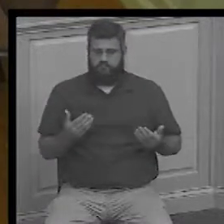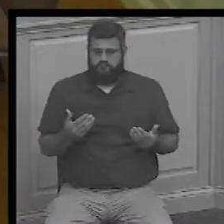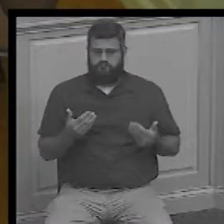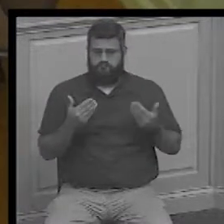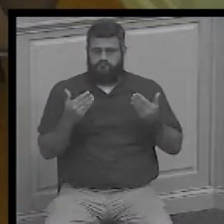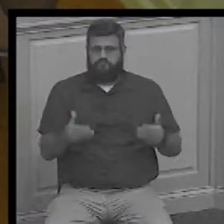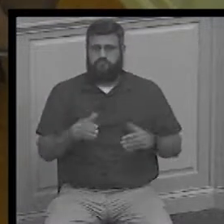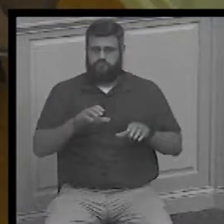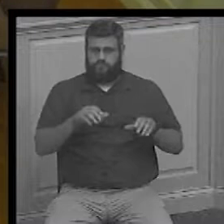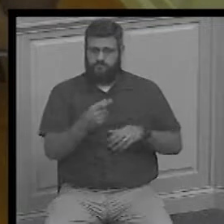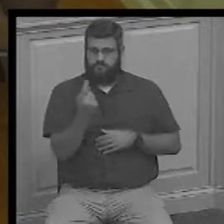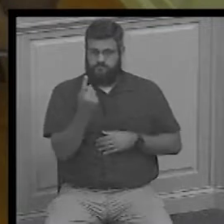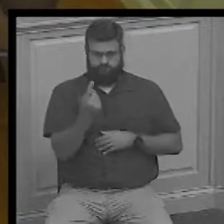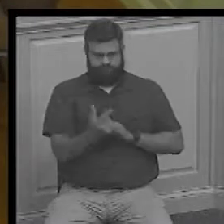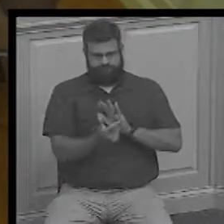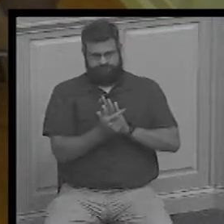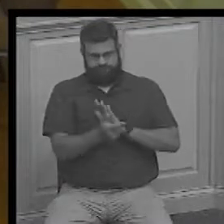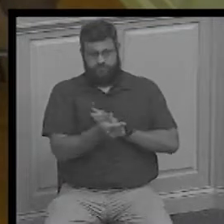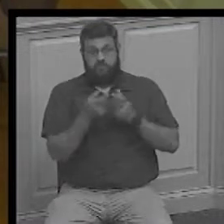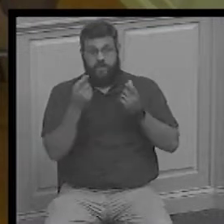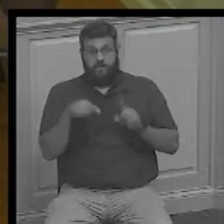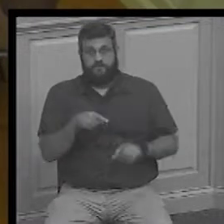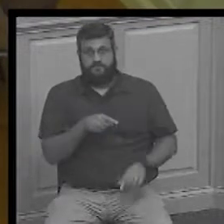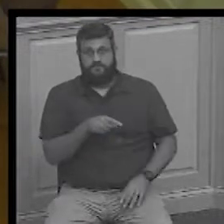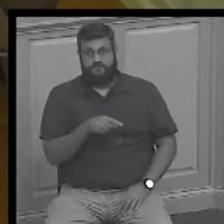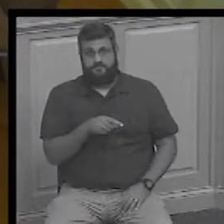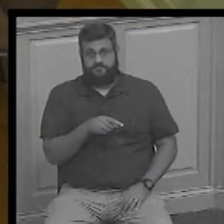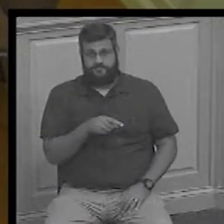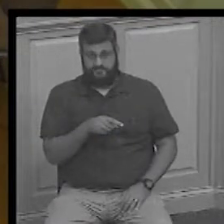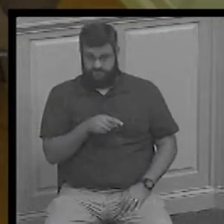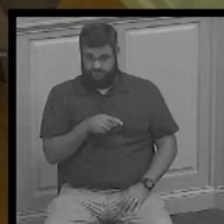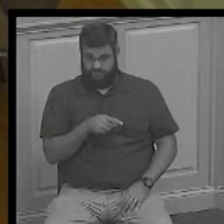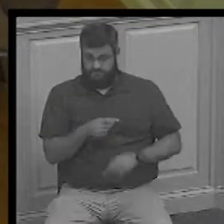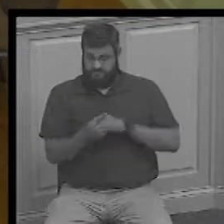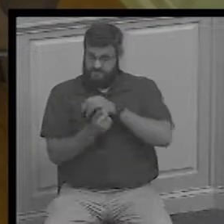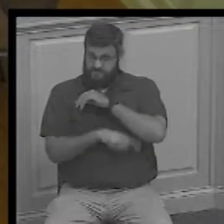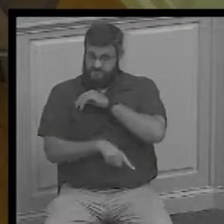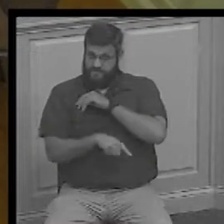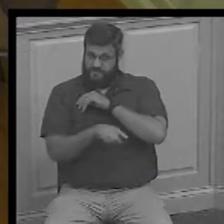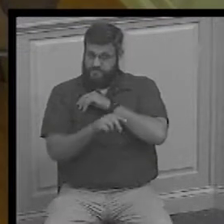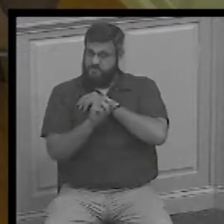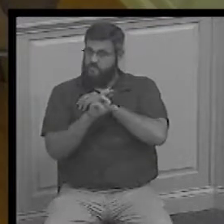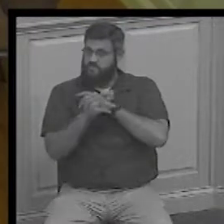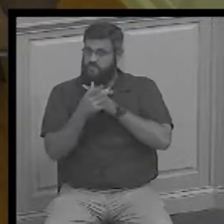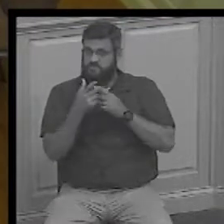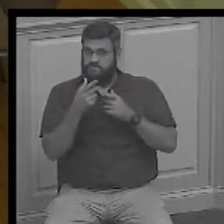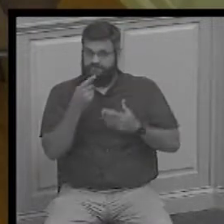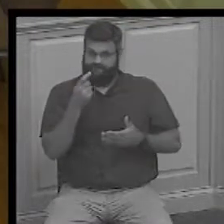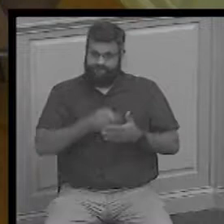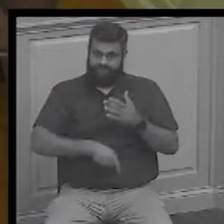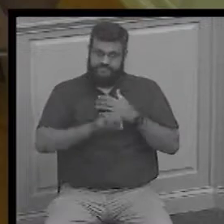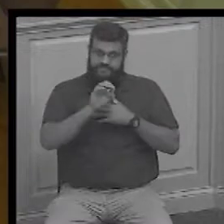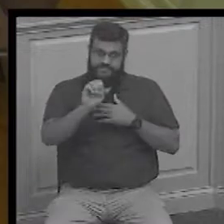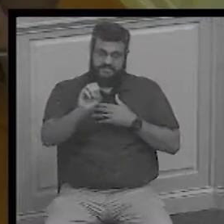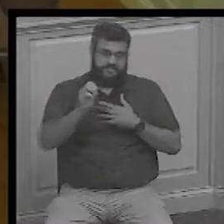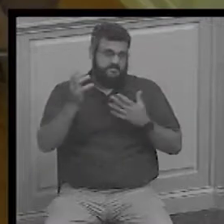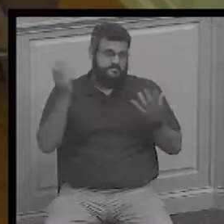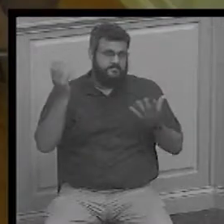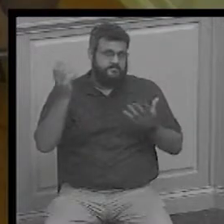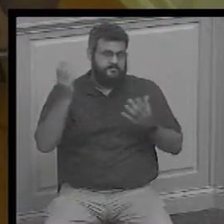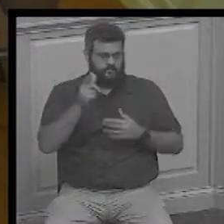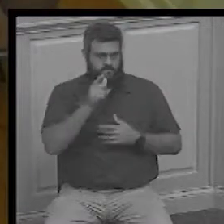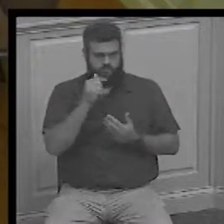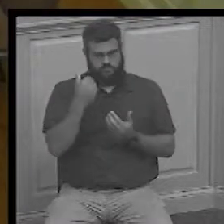something and it's in violation? Are there penalties? Do they have to take it down? And